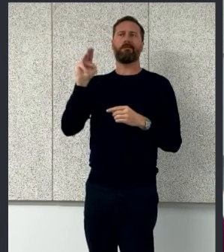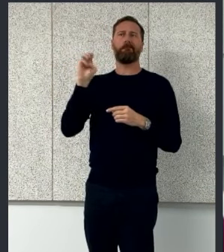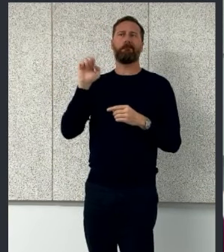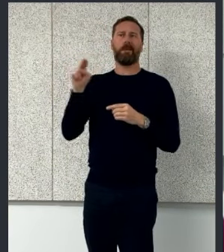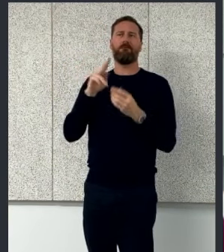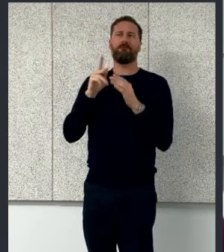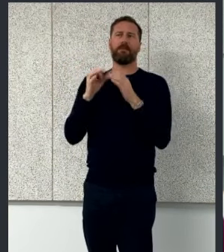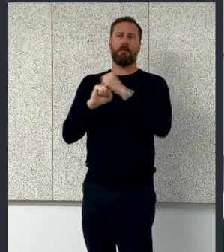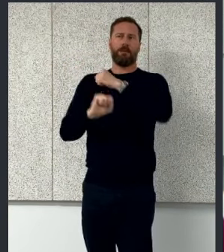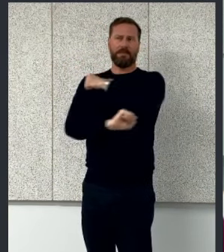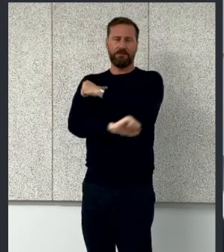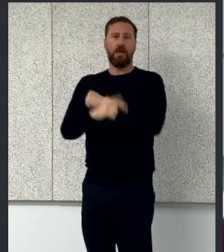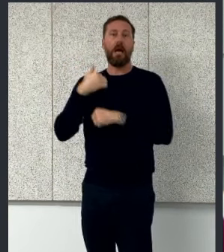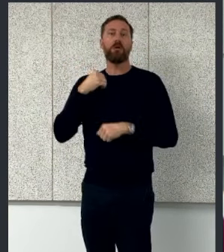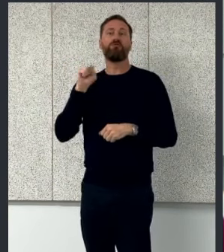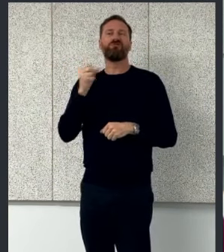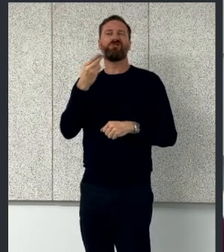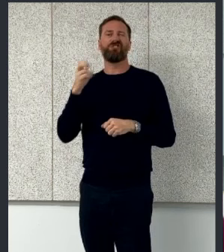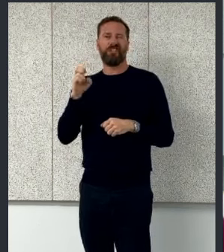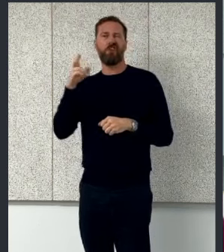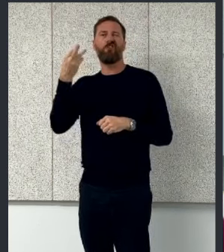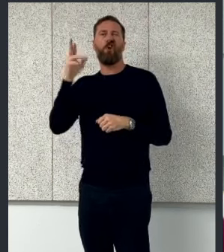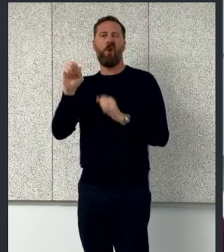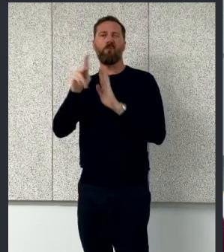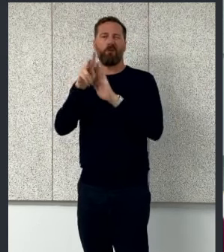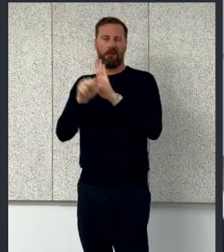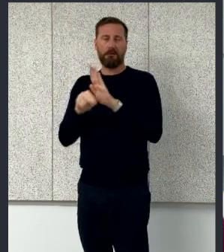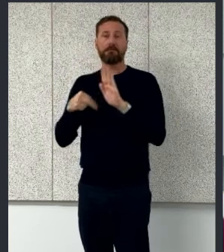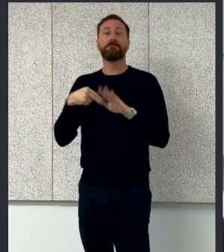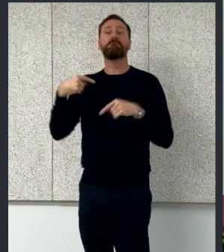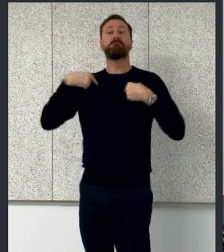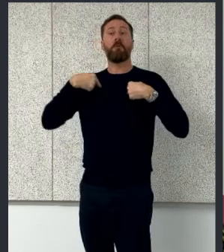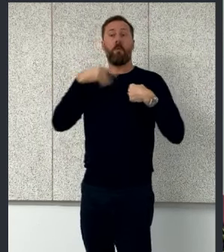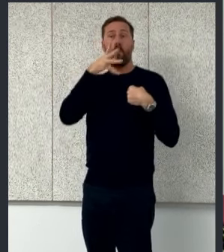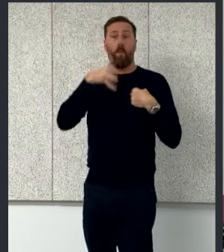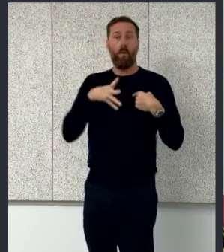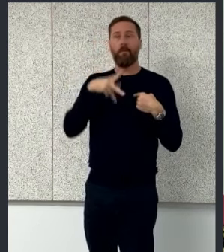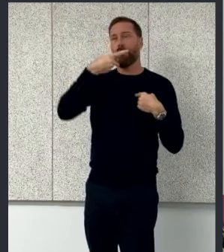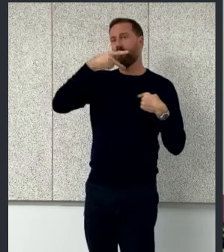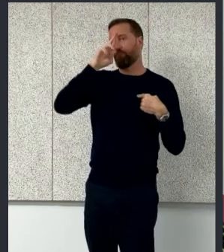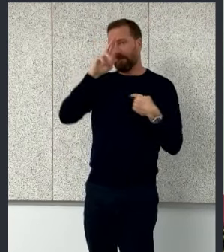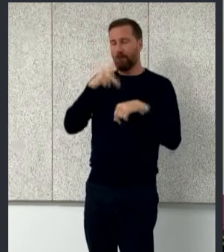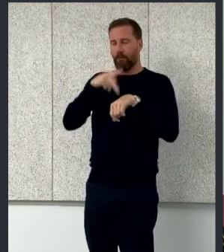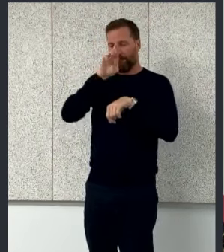I am a Puerto Rican woman wearing light colors and red accessories.